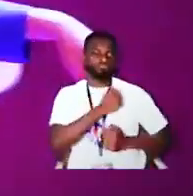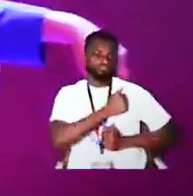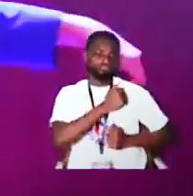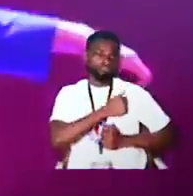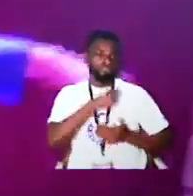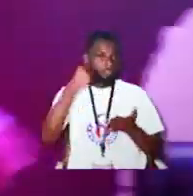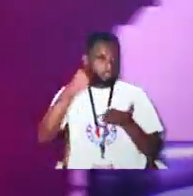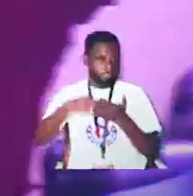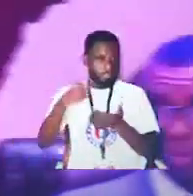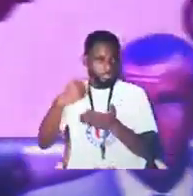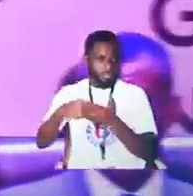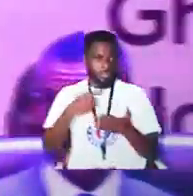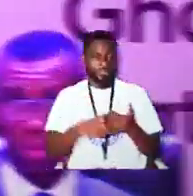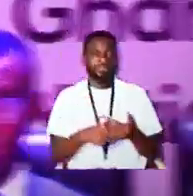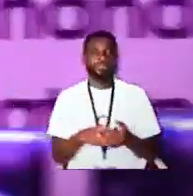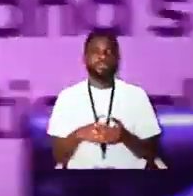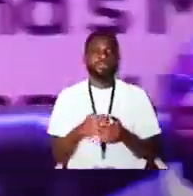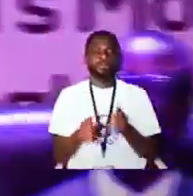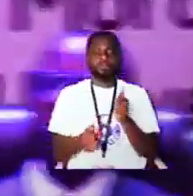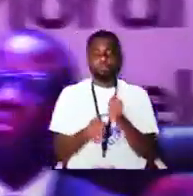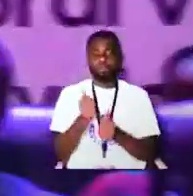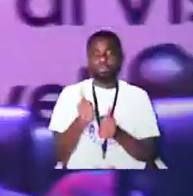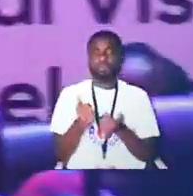a blasphemy that they will use.